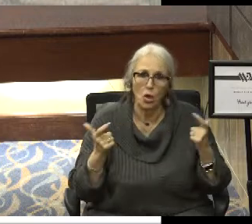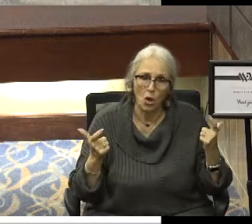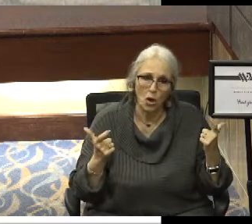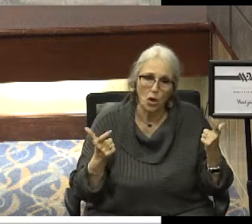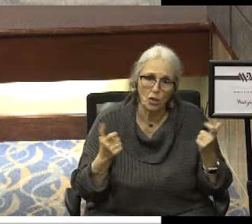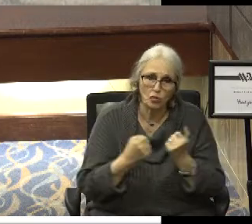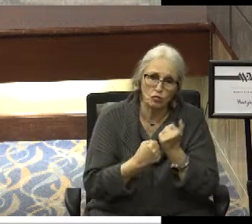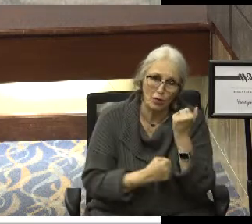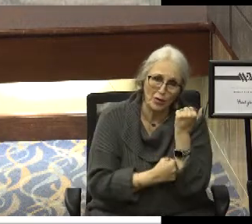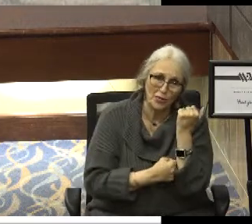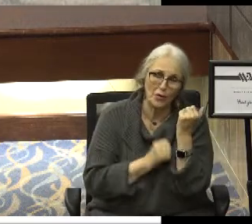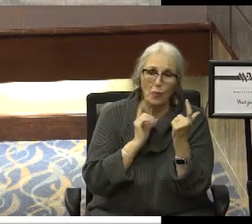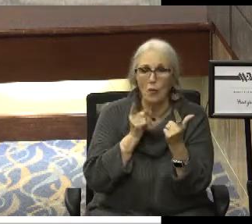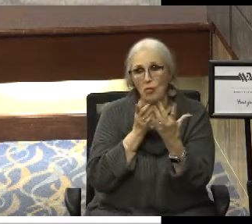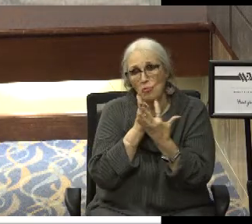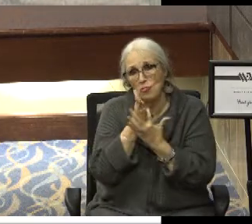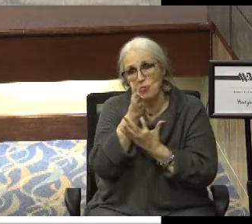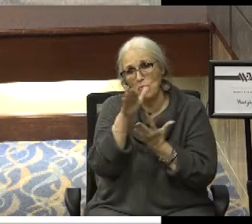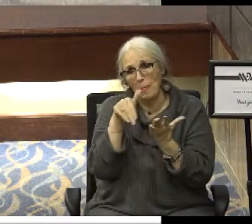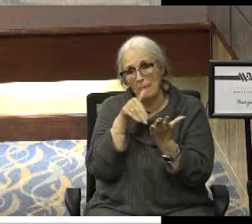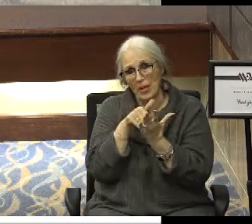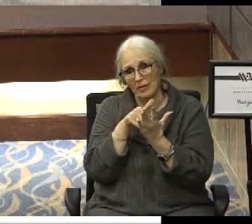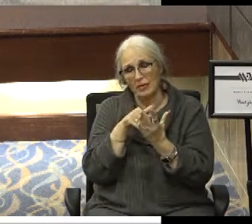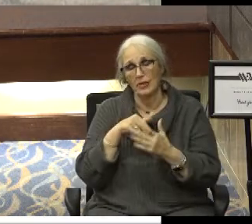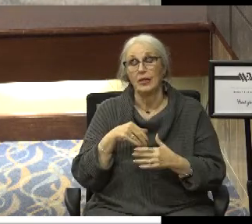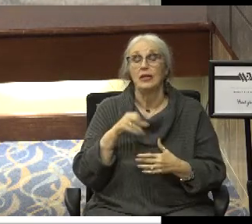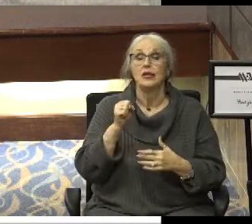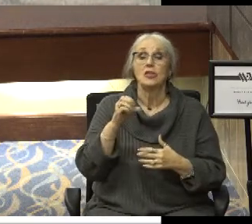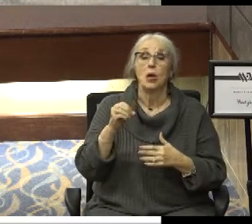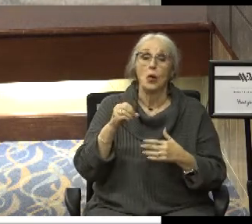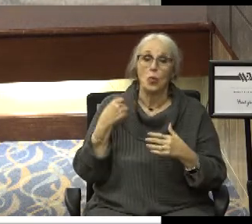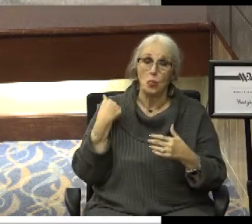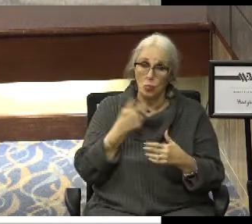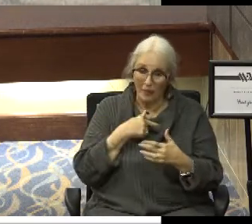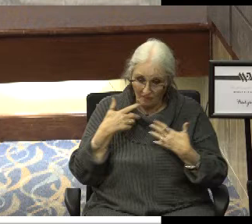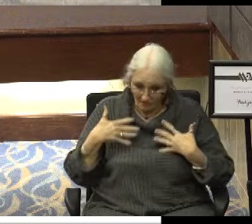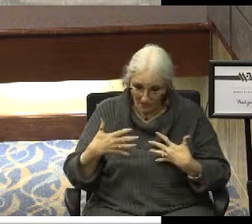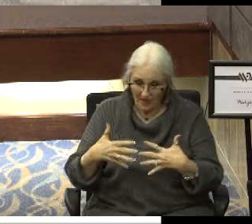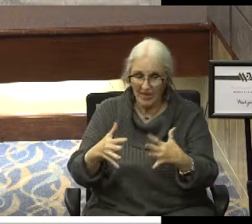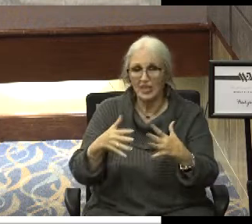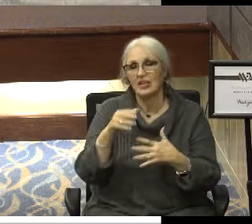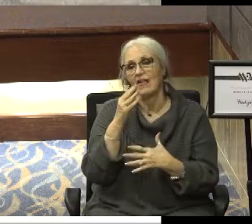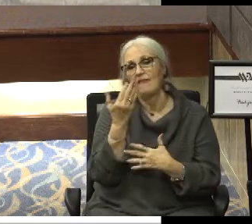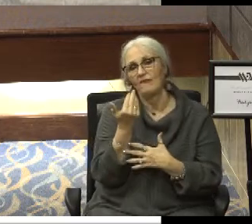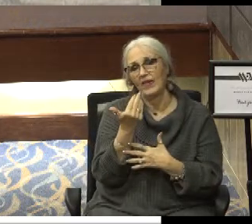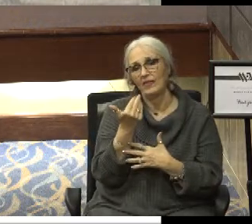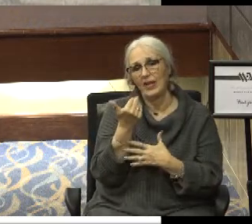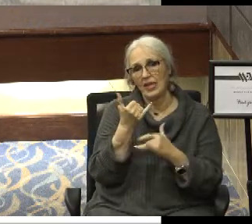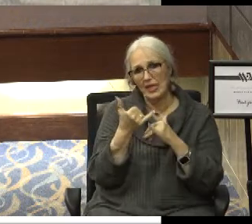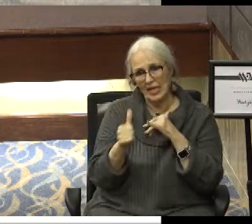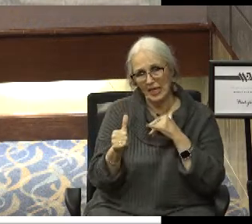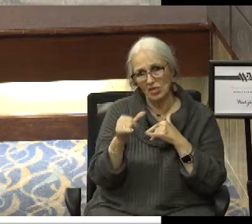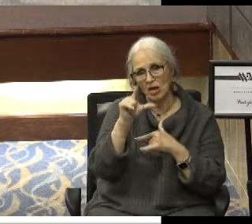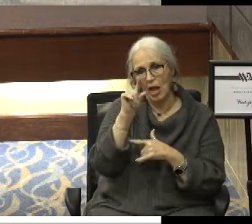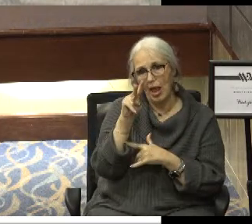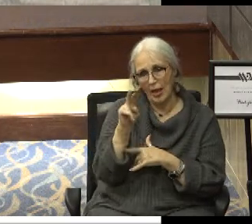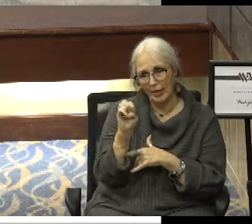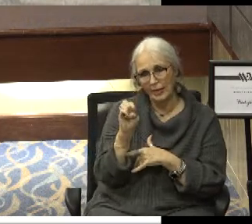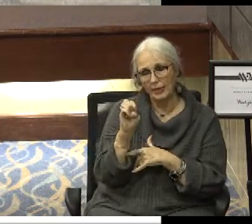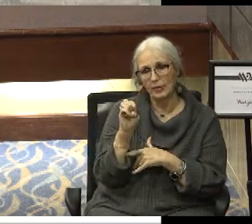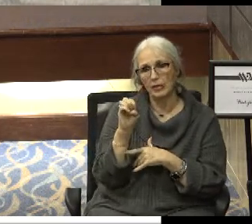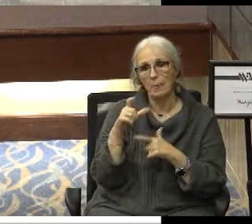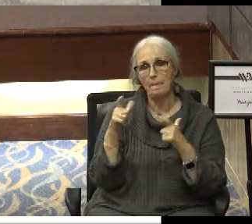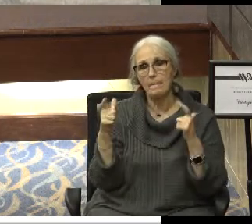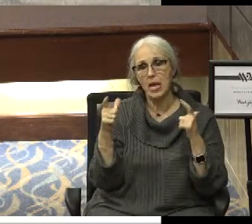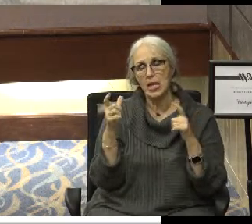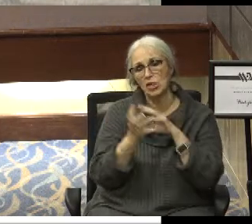infrastructure that was running through the middle of the site. So that got re-engineered to be a 15-inch line down the side of the big storm